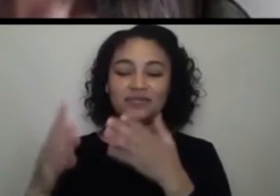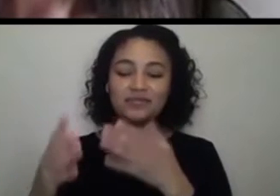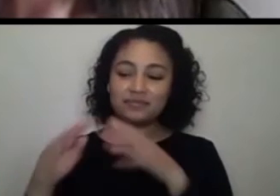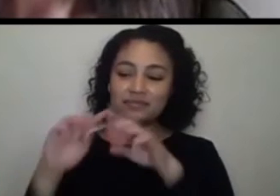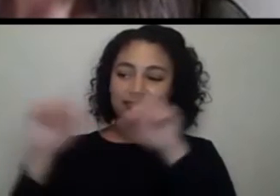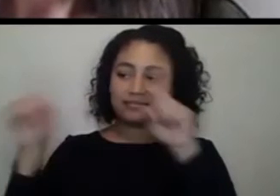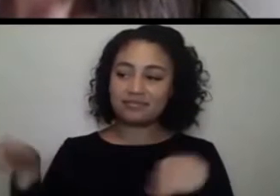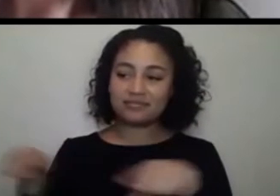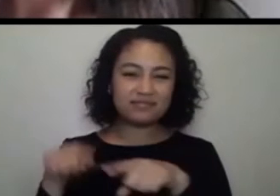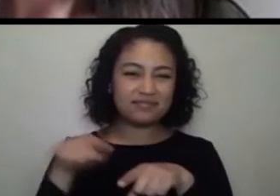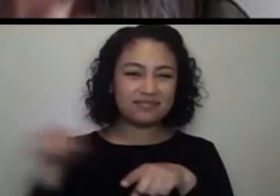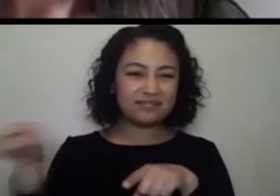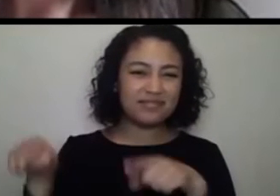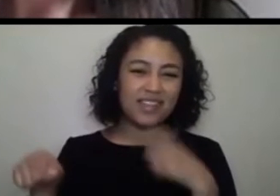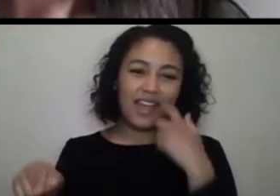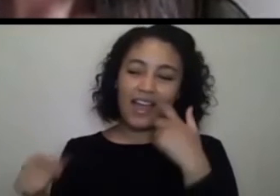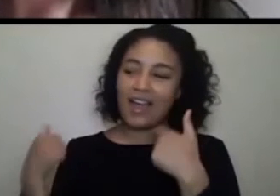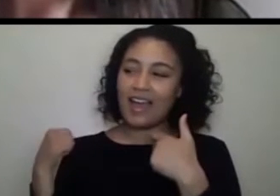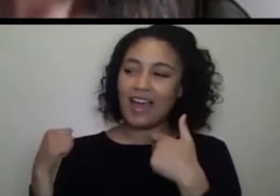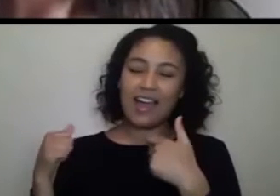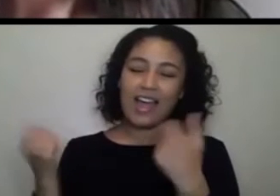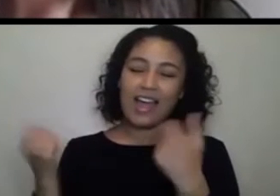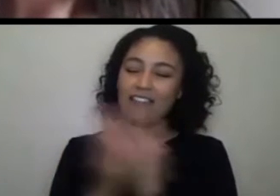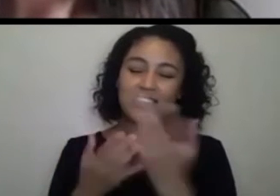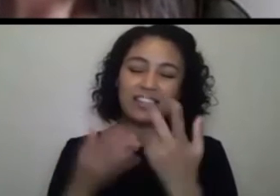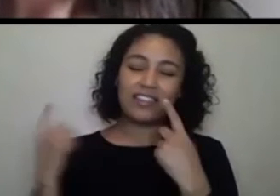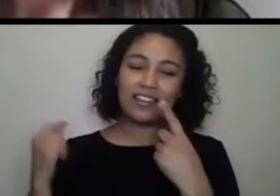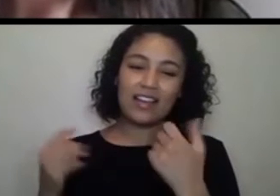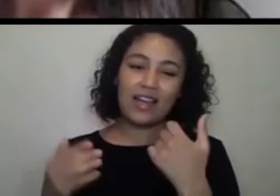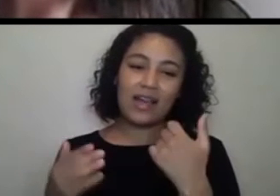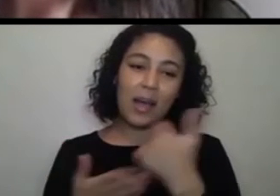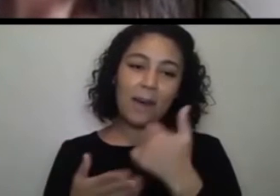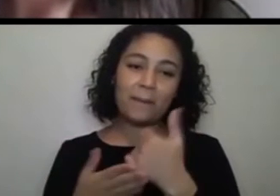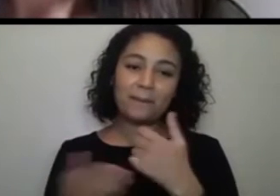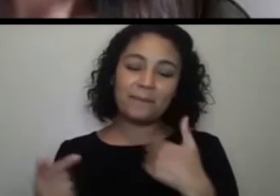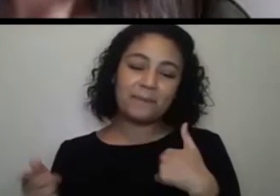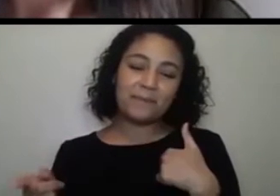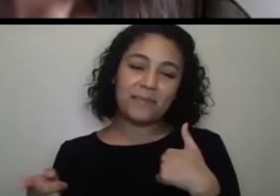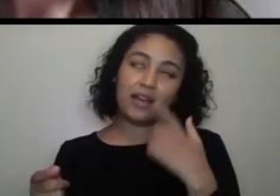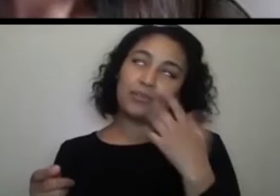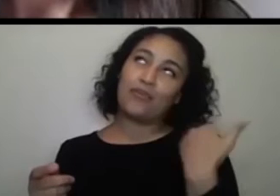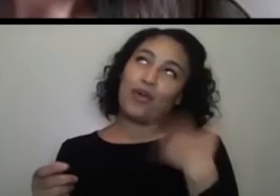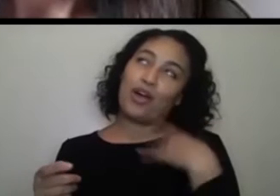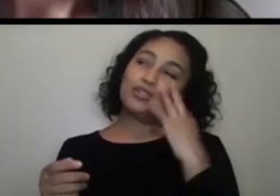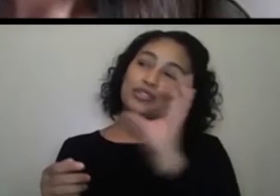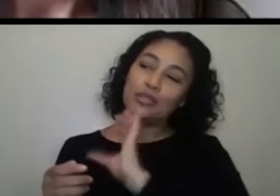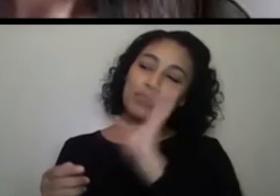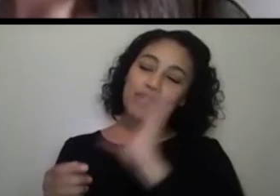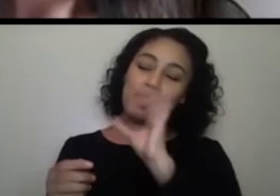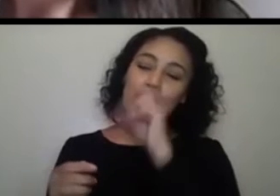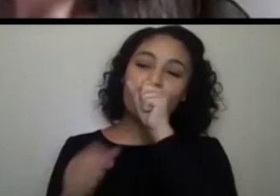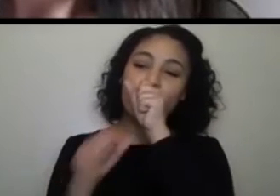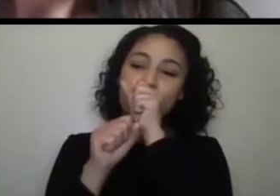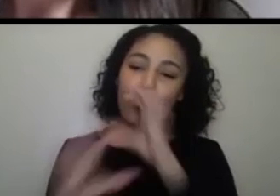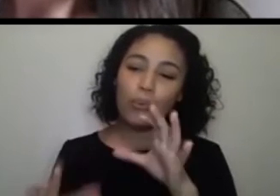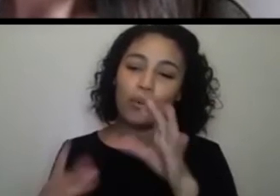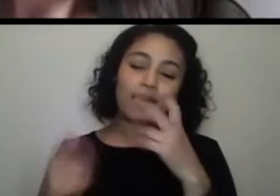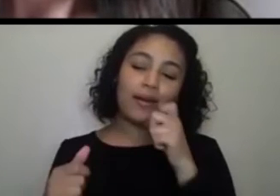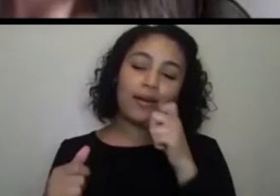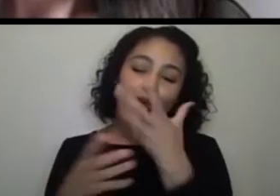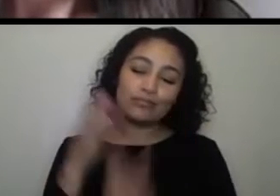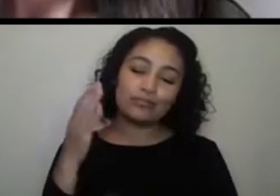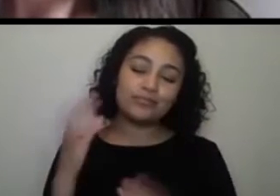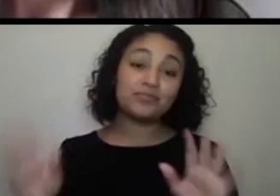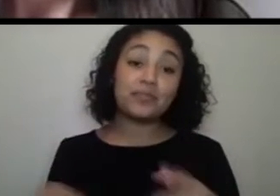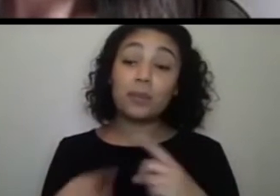there looking for balloons today. I didn't find them in there, but because I ran out. But they would come down here when they were little, and anything